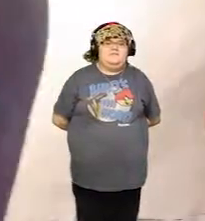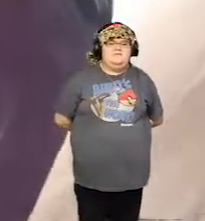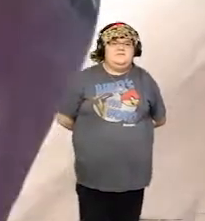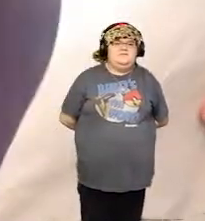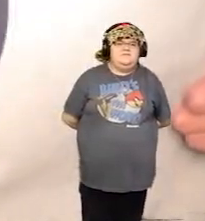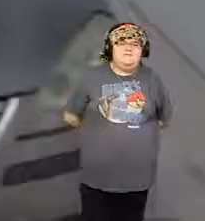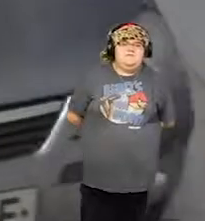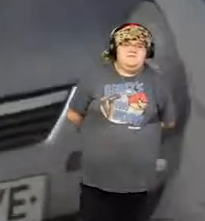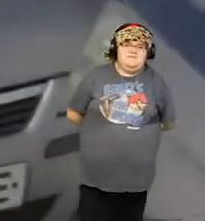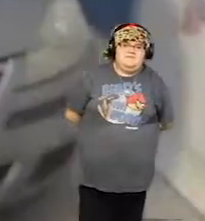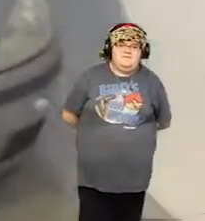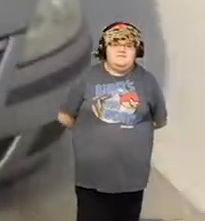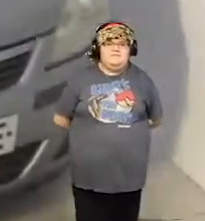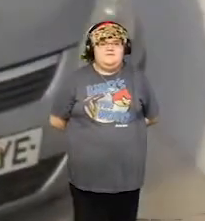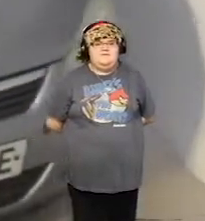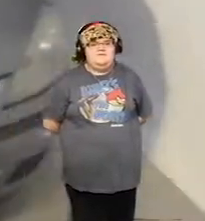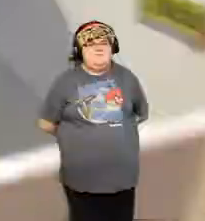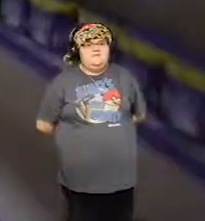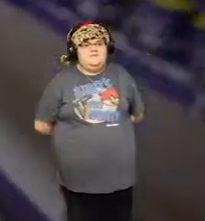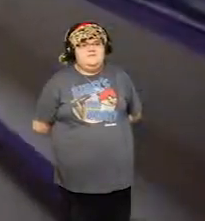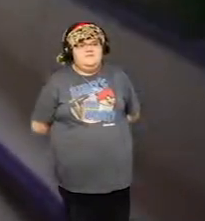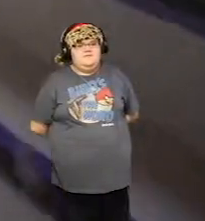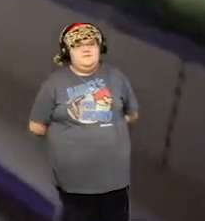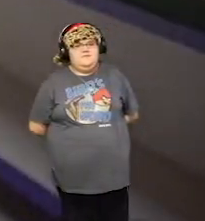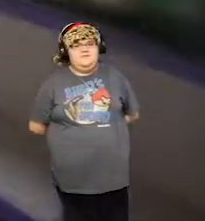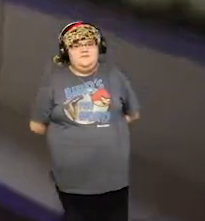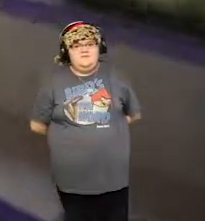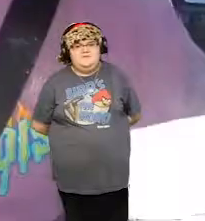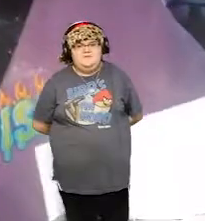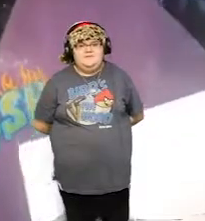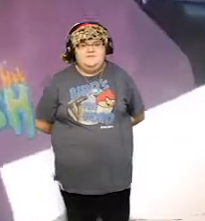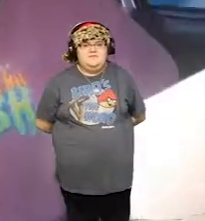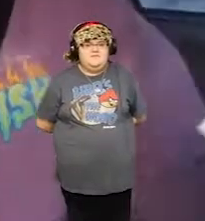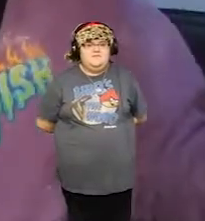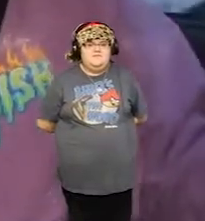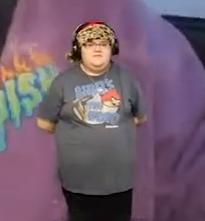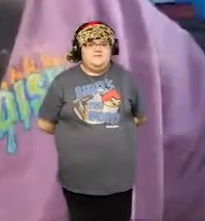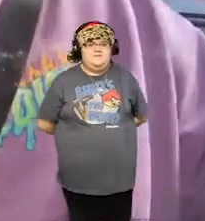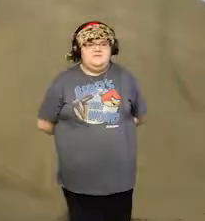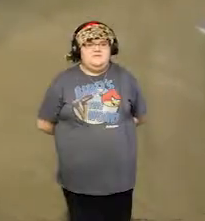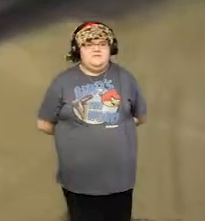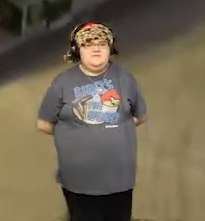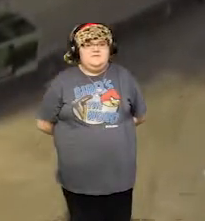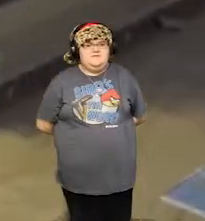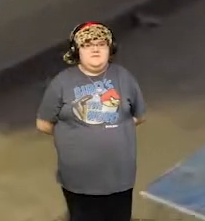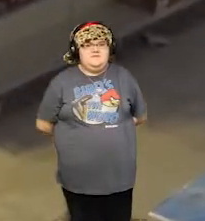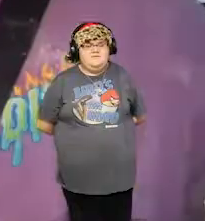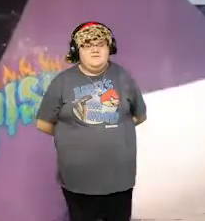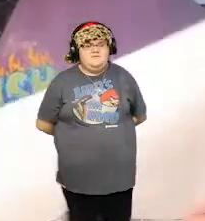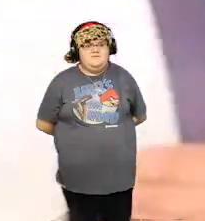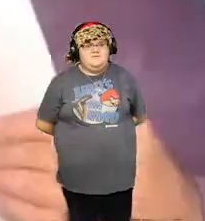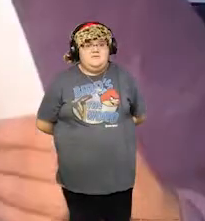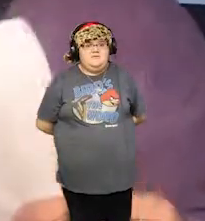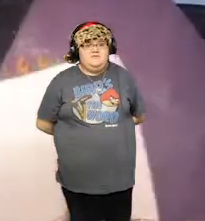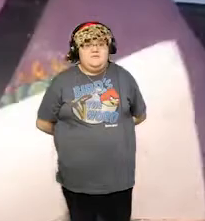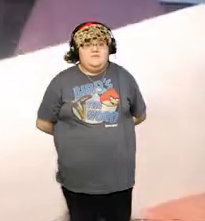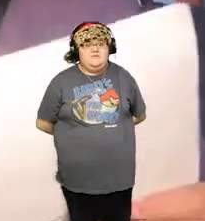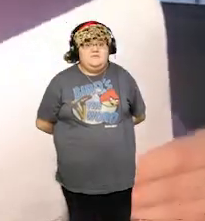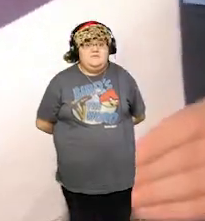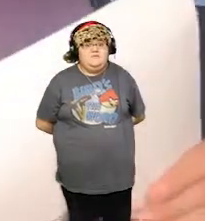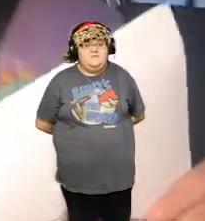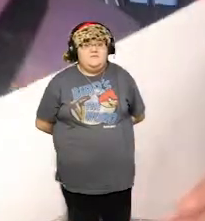one, two, three, four. Two tins of dog food. Two tins of dog food. I do not know which all the dog food was in. I remember seeing it over here. Bro, okay. You got the dog